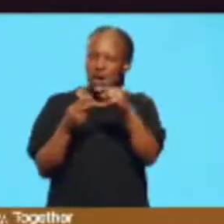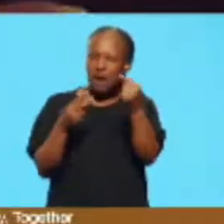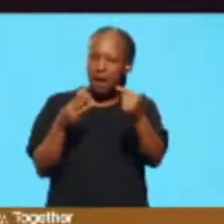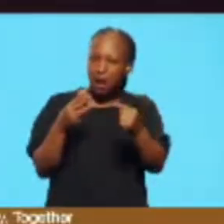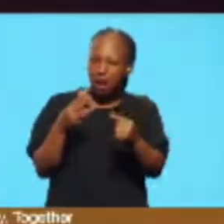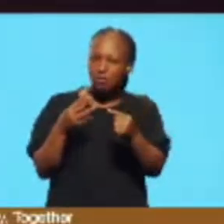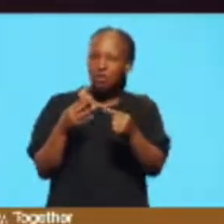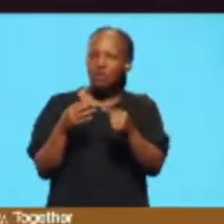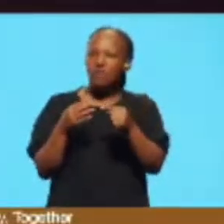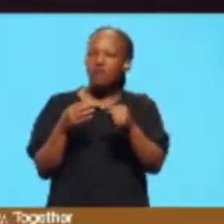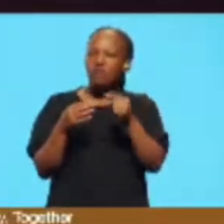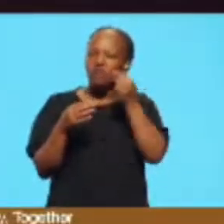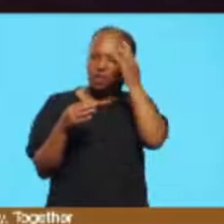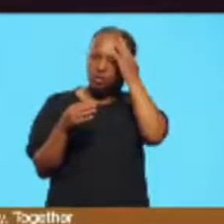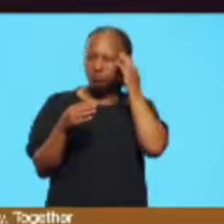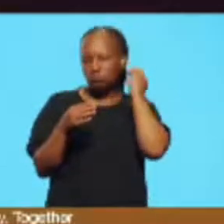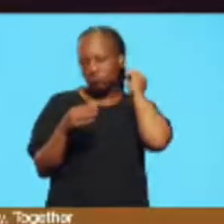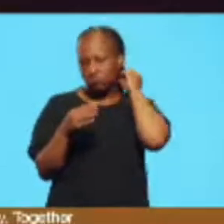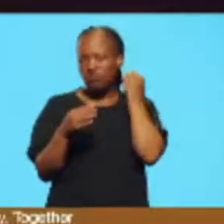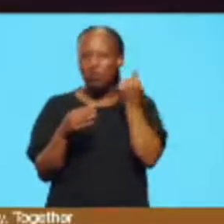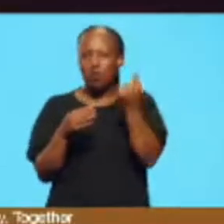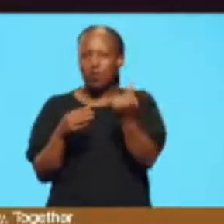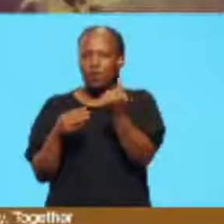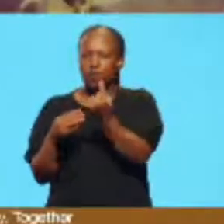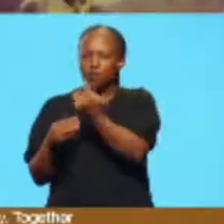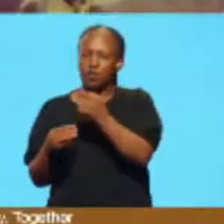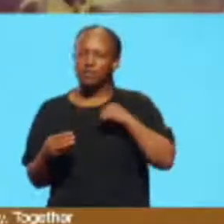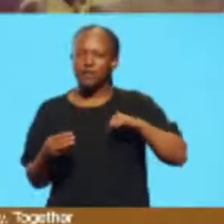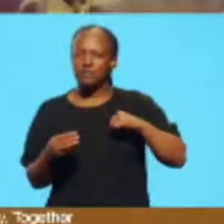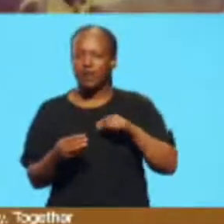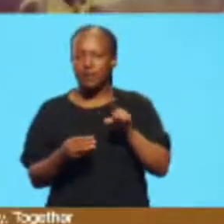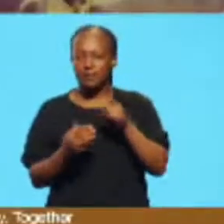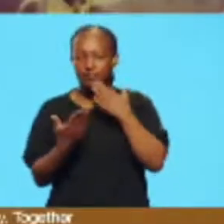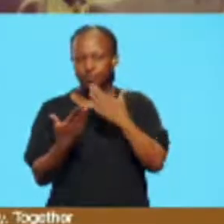demographics for each municipality. Thank you.